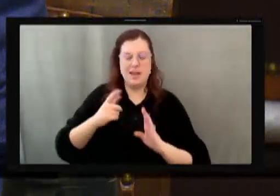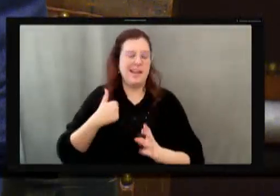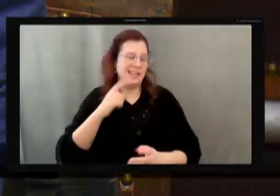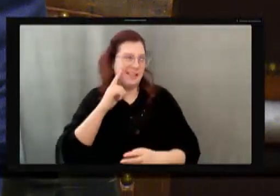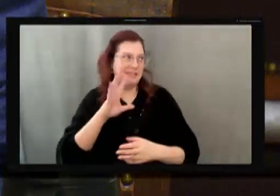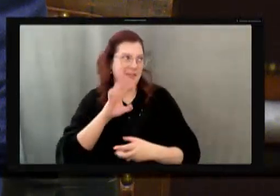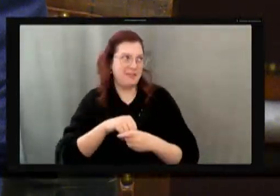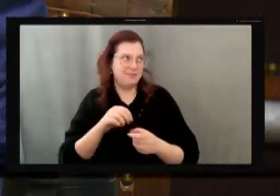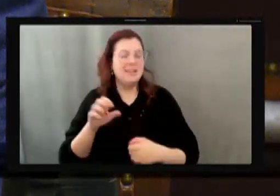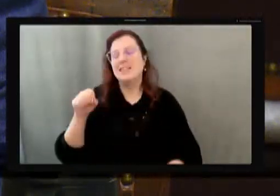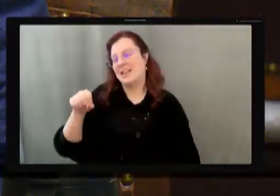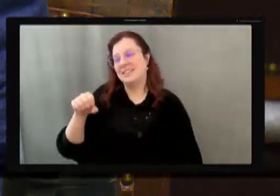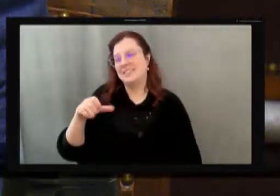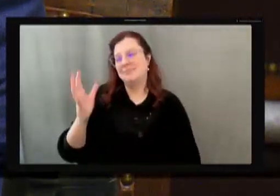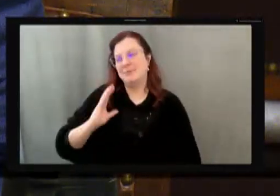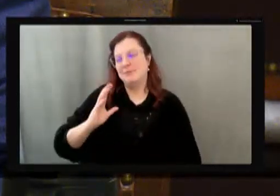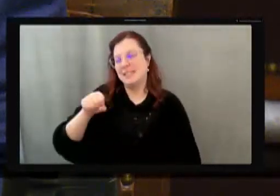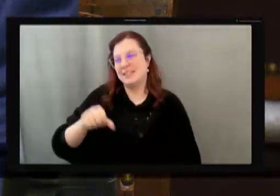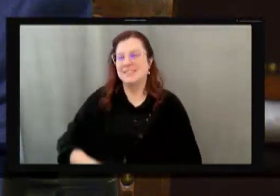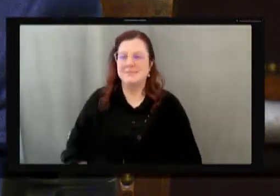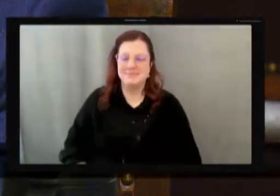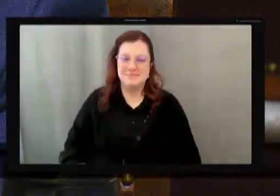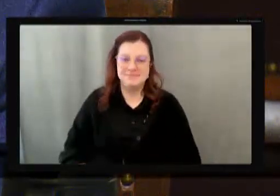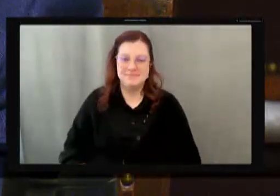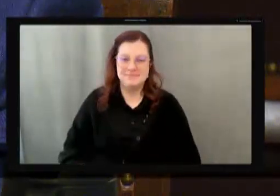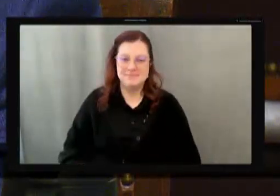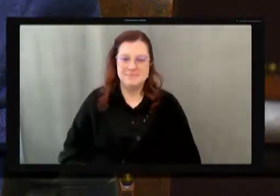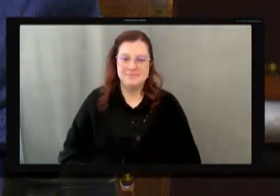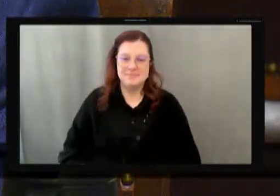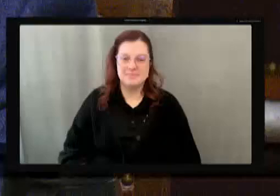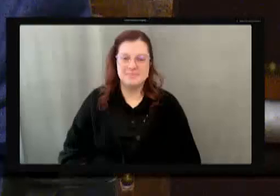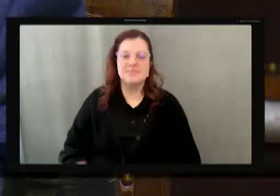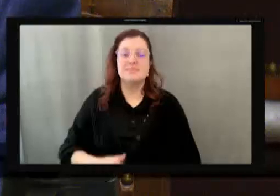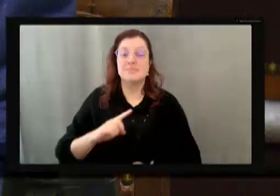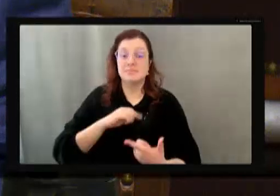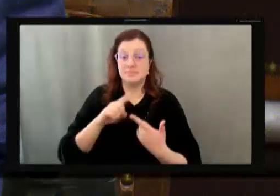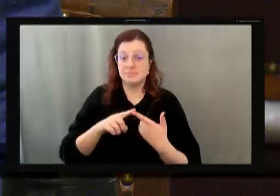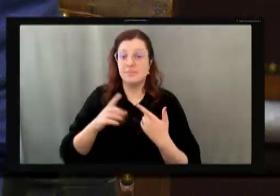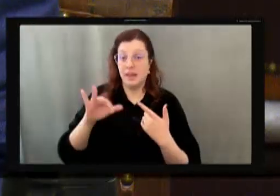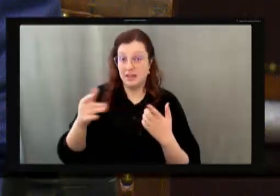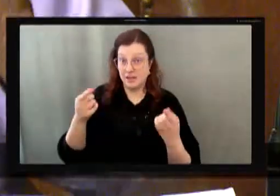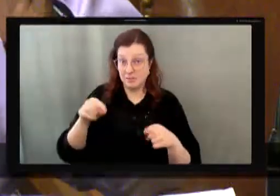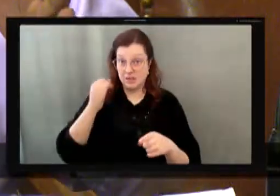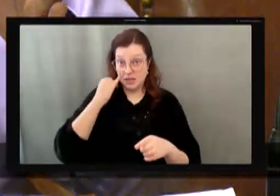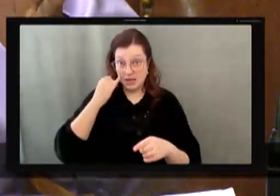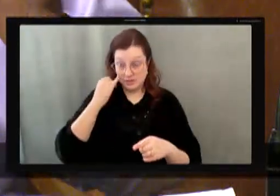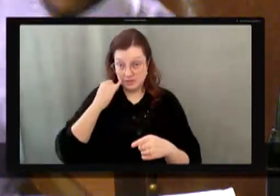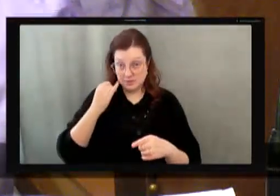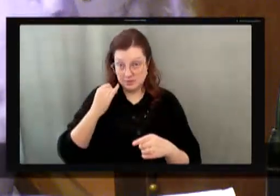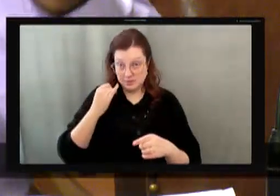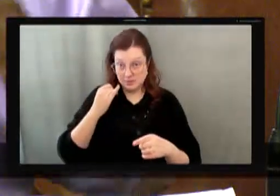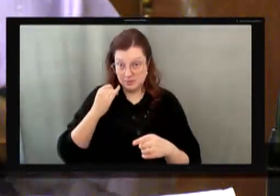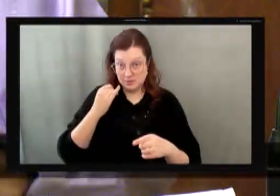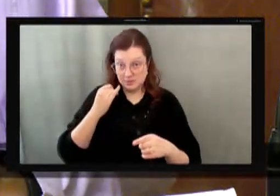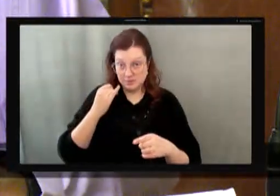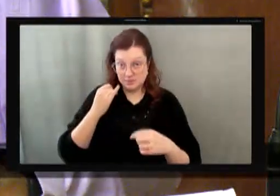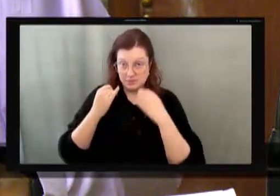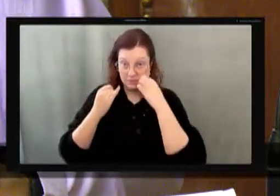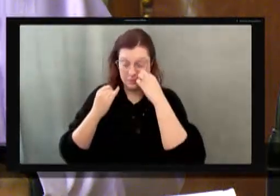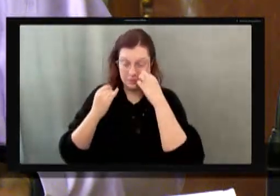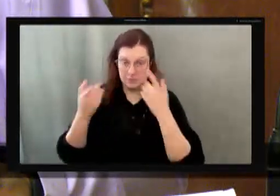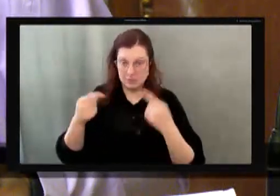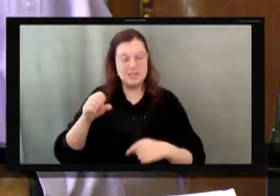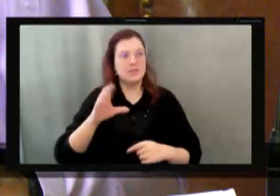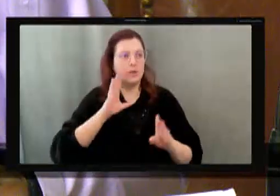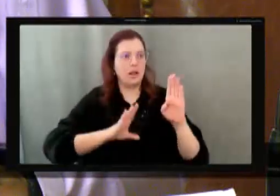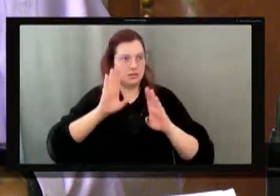auction, you were. Yeah. That's where it goes then, if there's more than one. Yeah, it'll go to auction and it comes up to the courts, and then whomever has